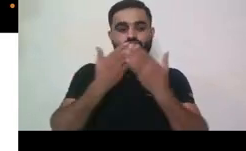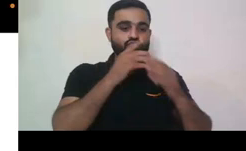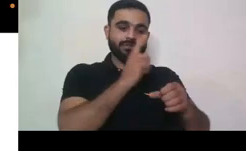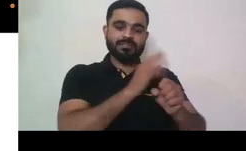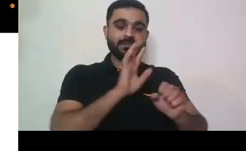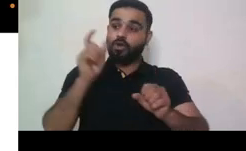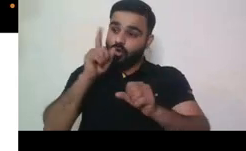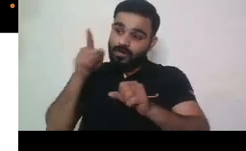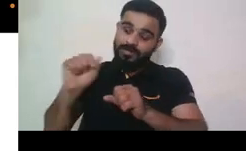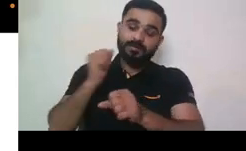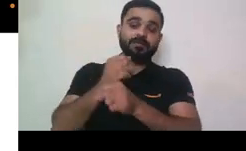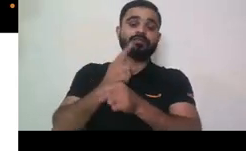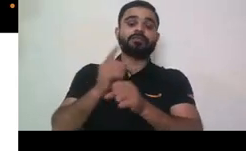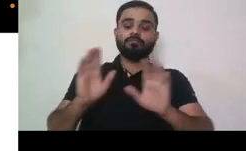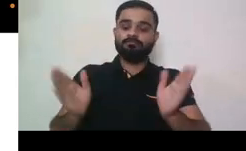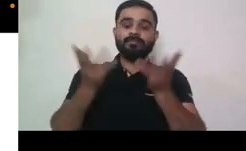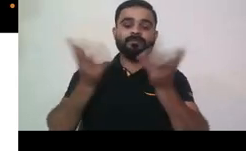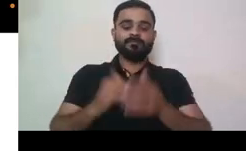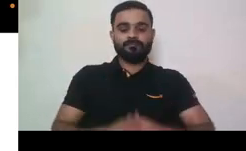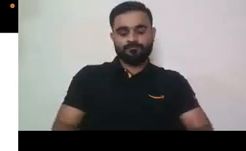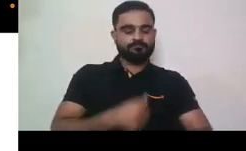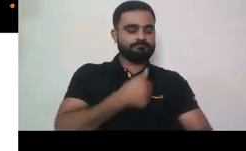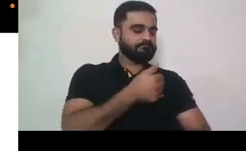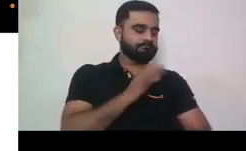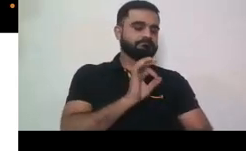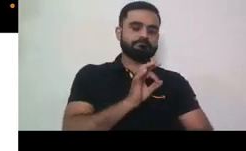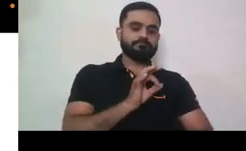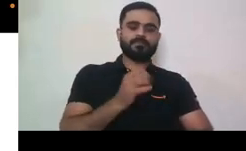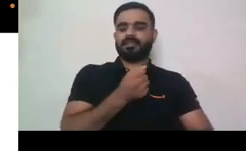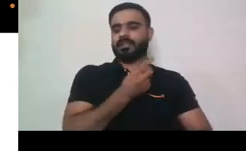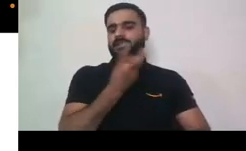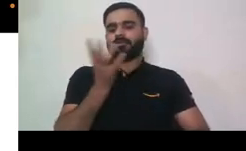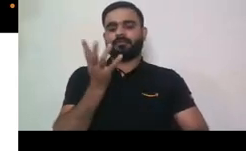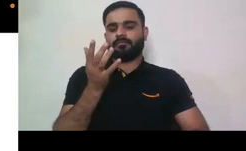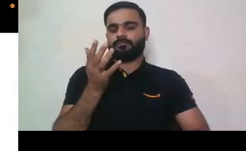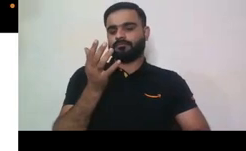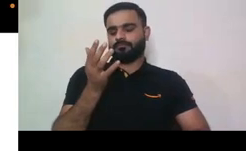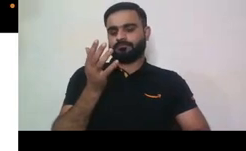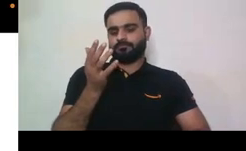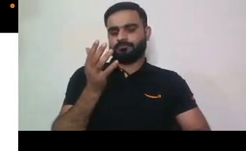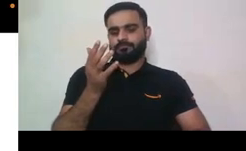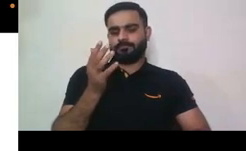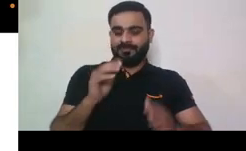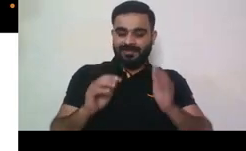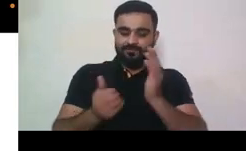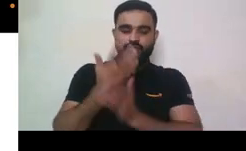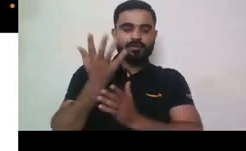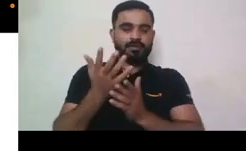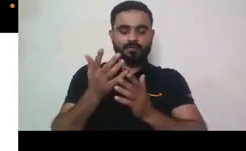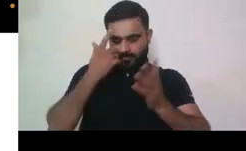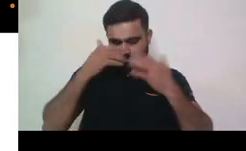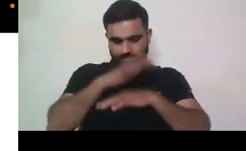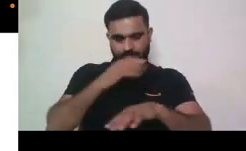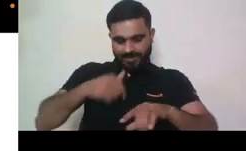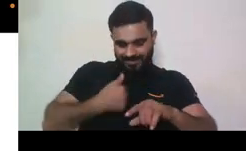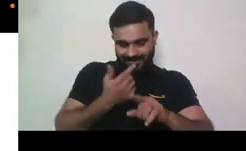teachers. Yeah, very nice. Mostly the initial step is starting by